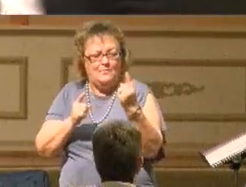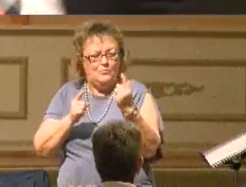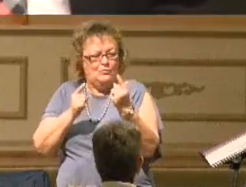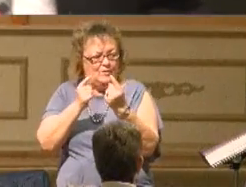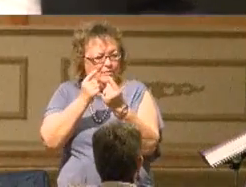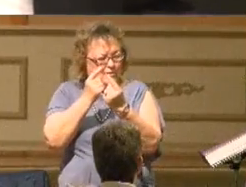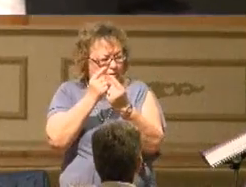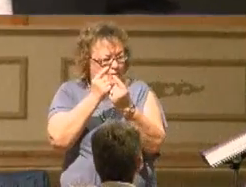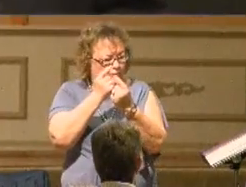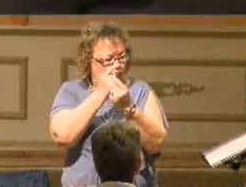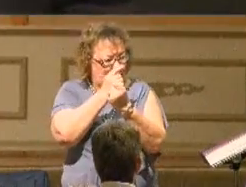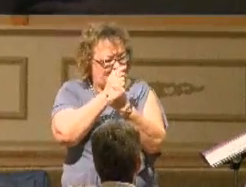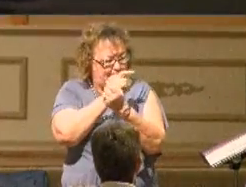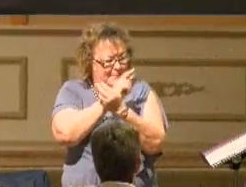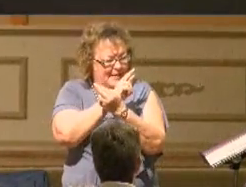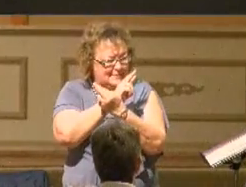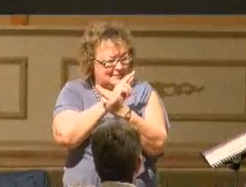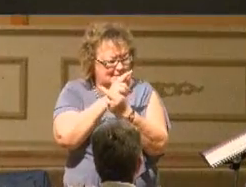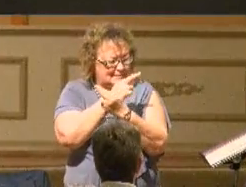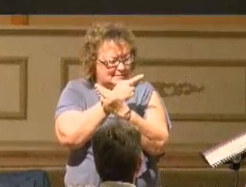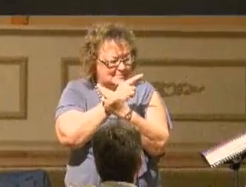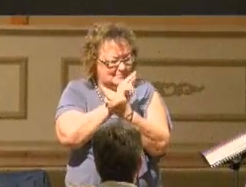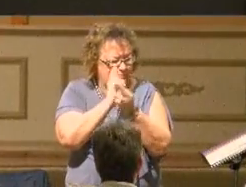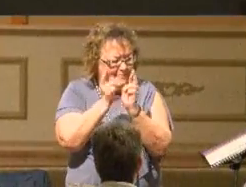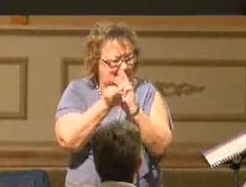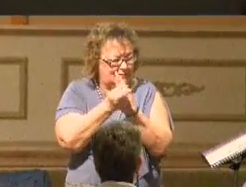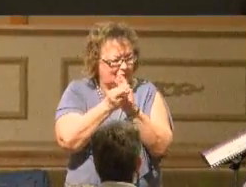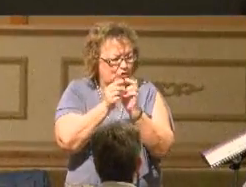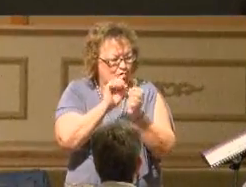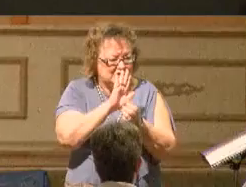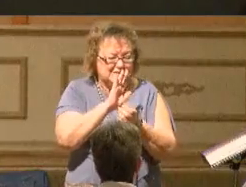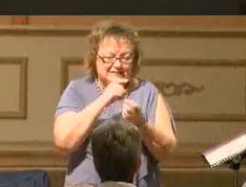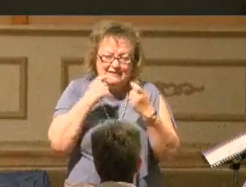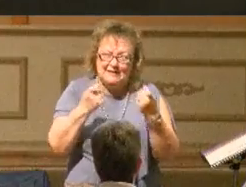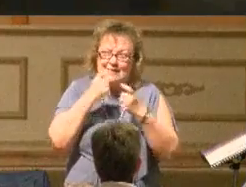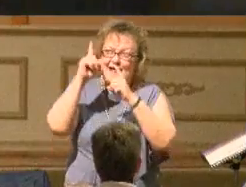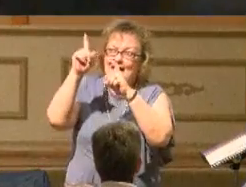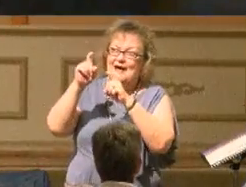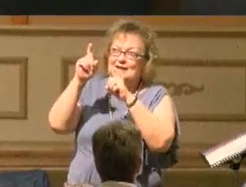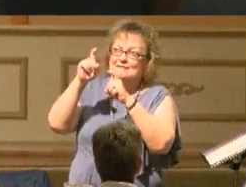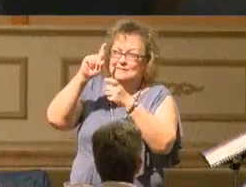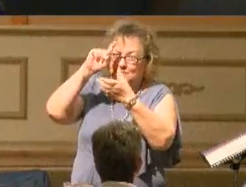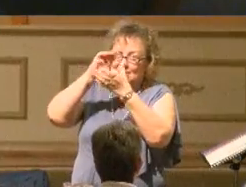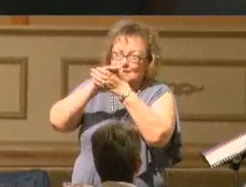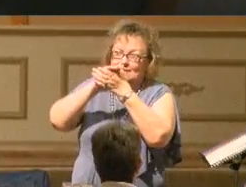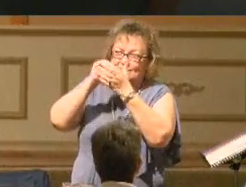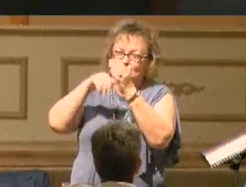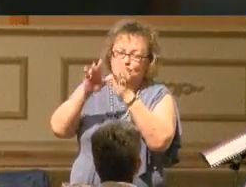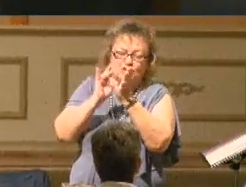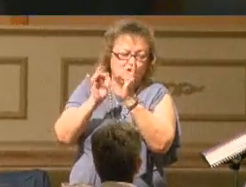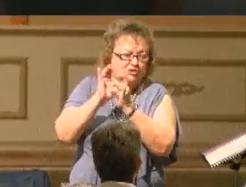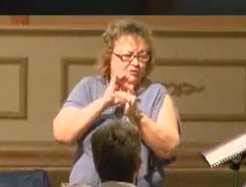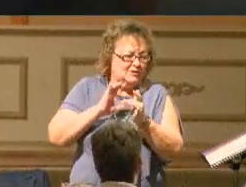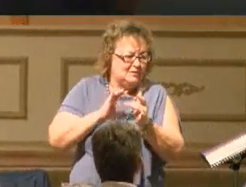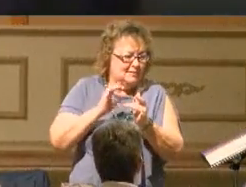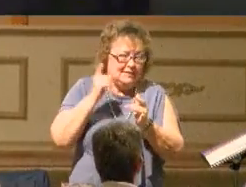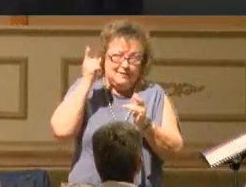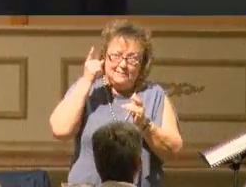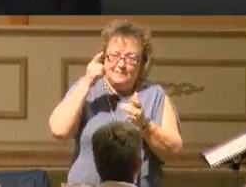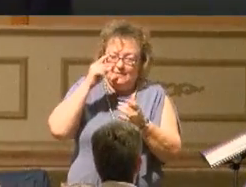ask and believe in Jesus Christ. He that believeth on the